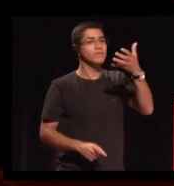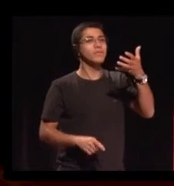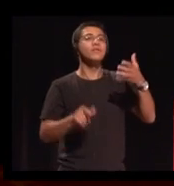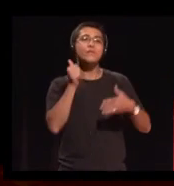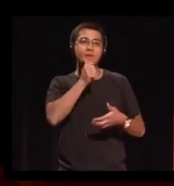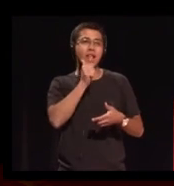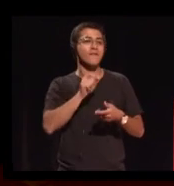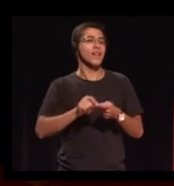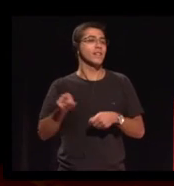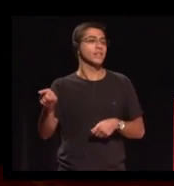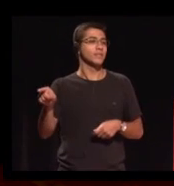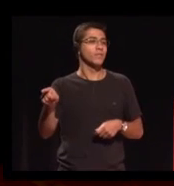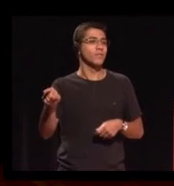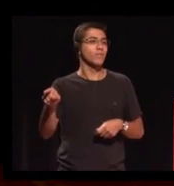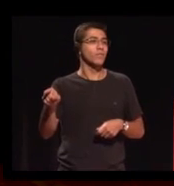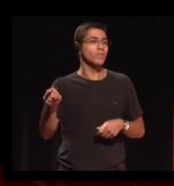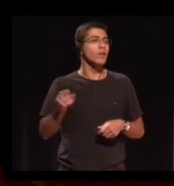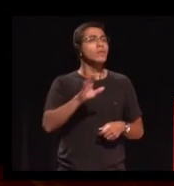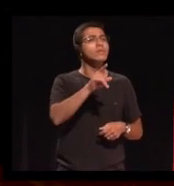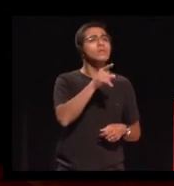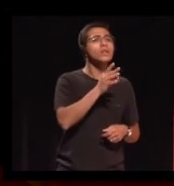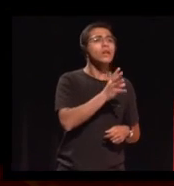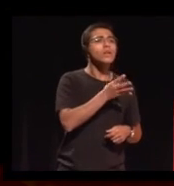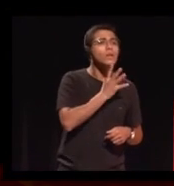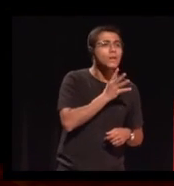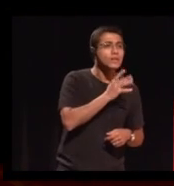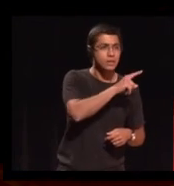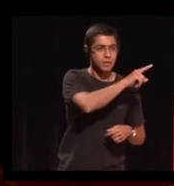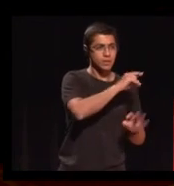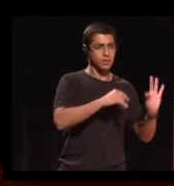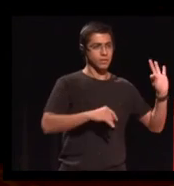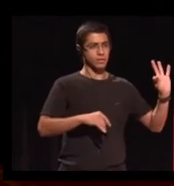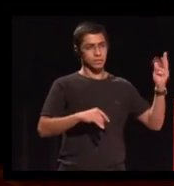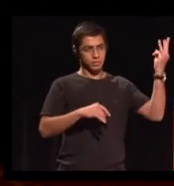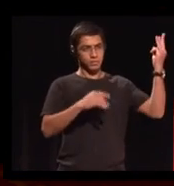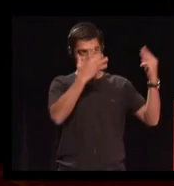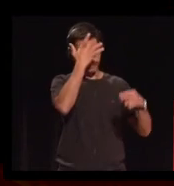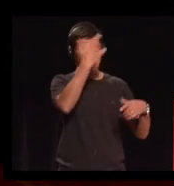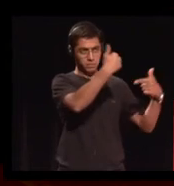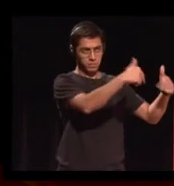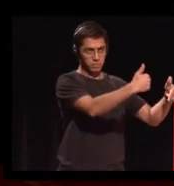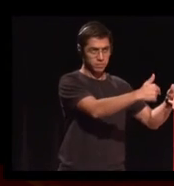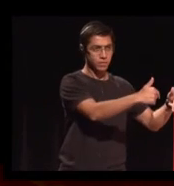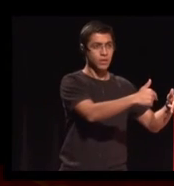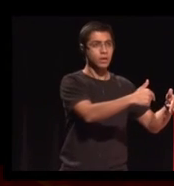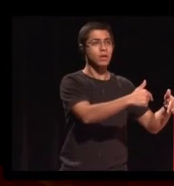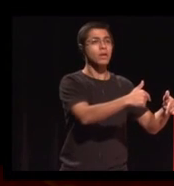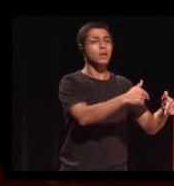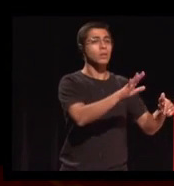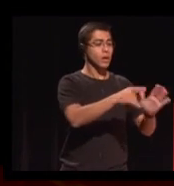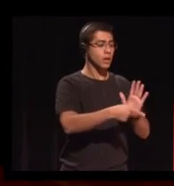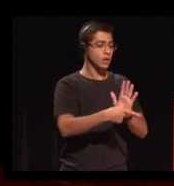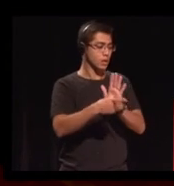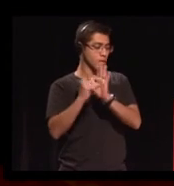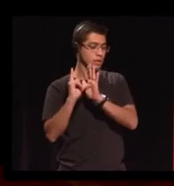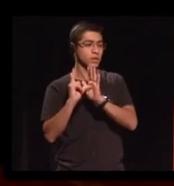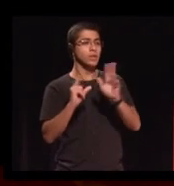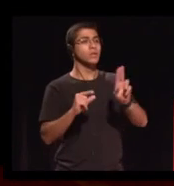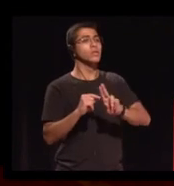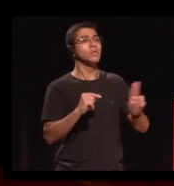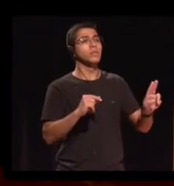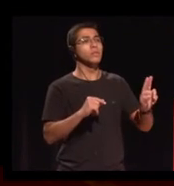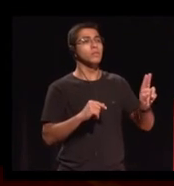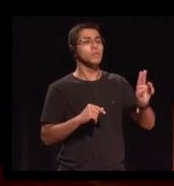you know who Chelsea Manning is, but before Chelsea Manning was called Chelsea Manning, she was called Bradley Manning.